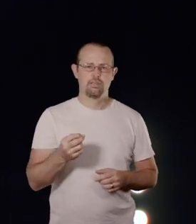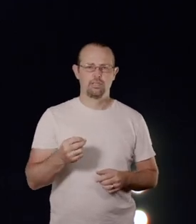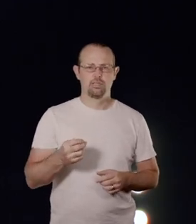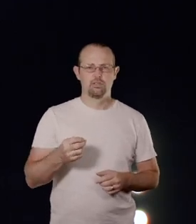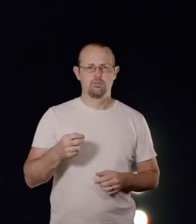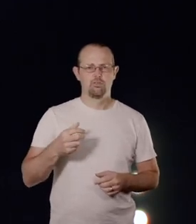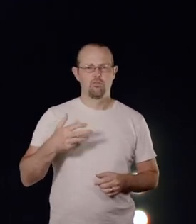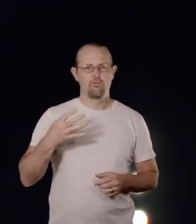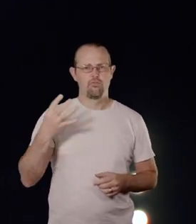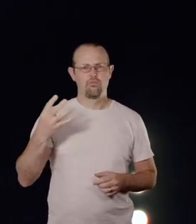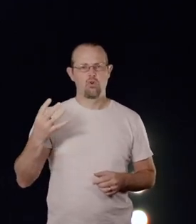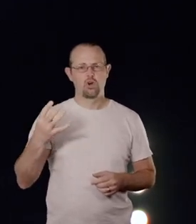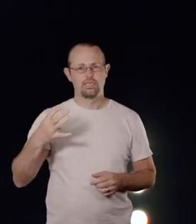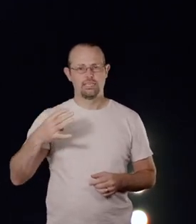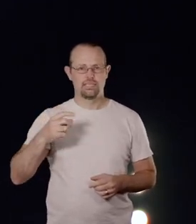14,200 meals going out.